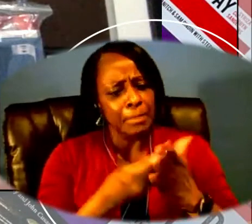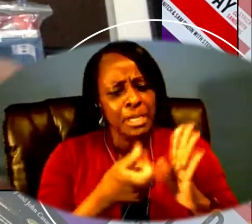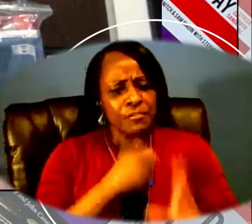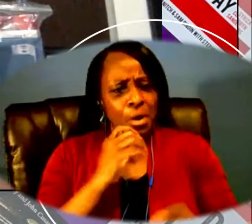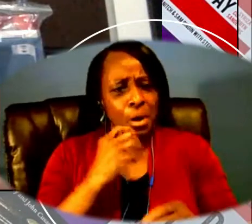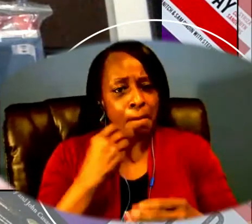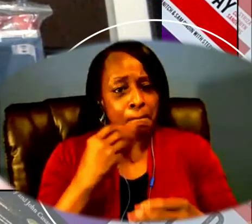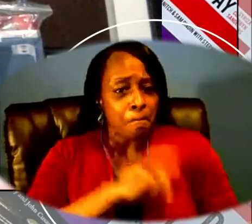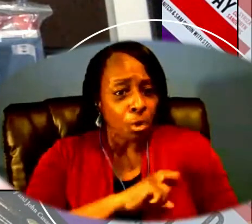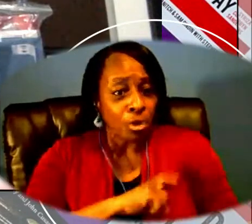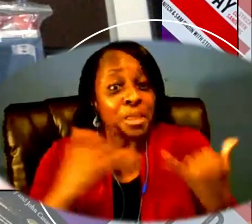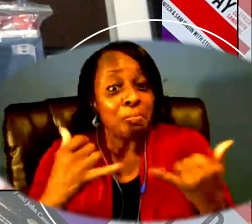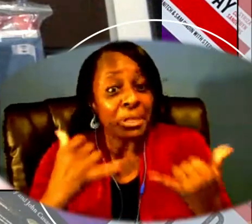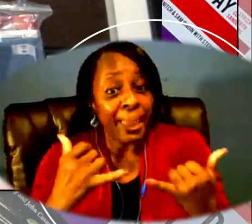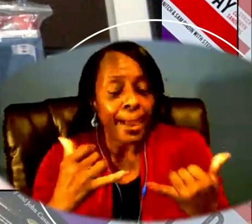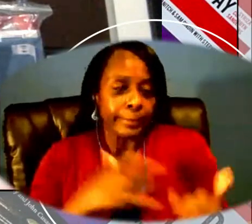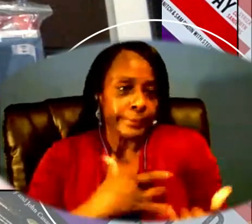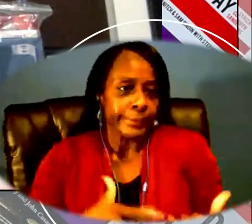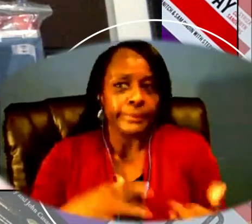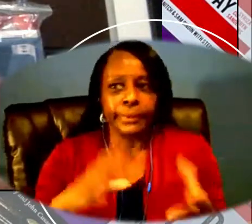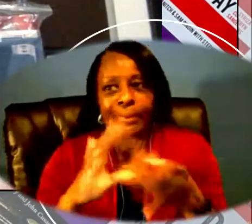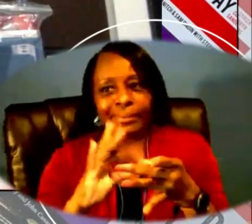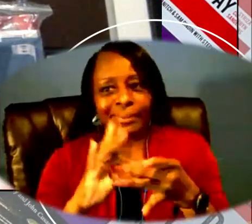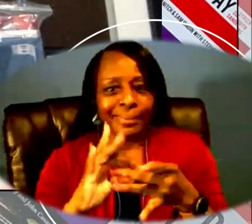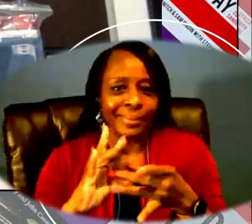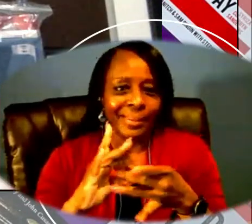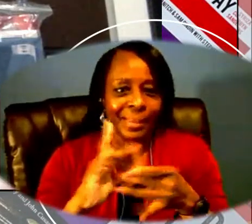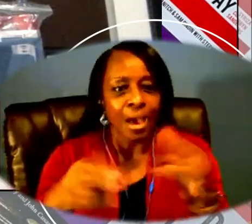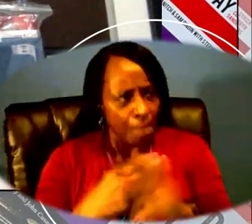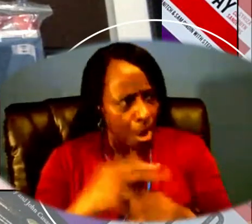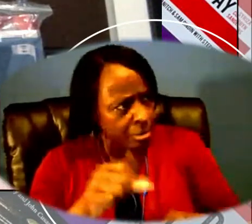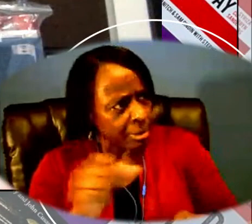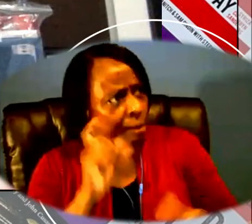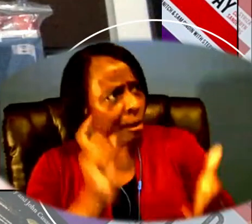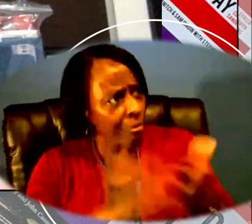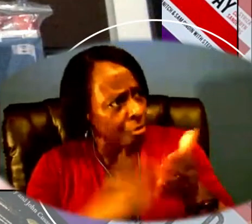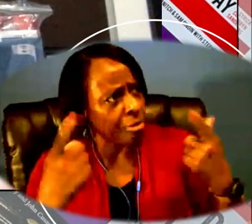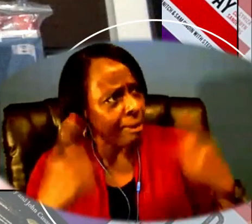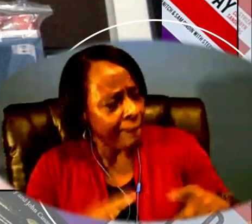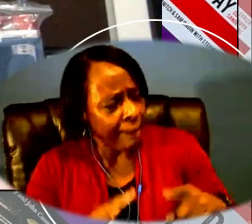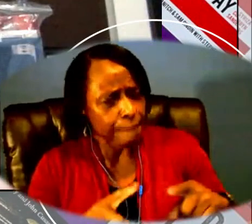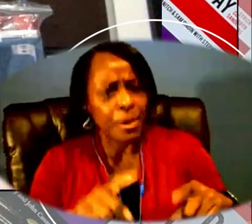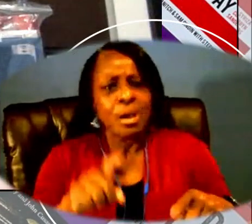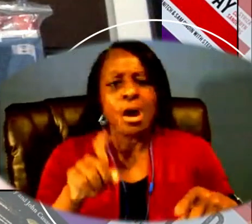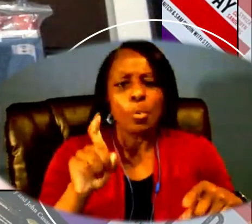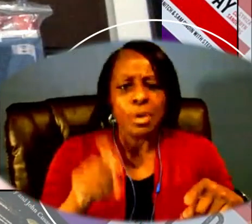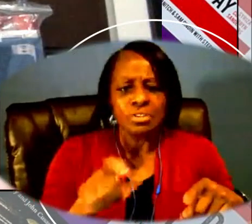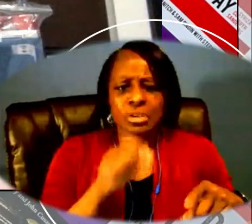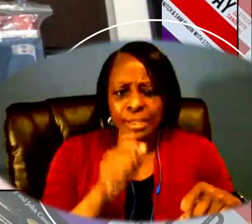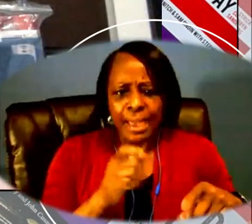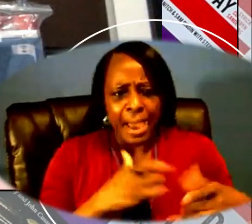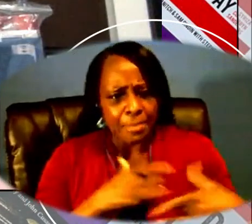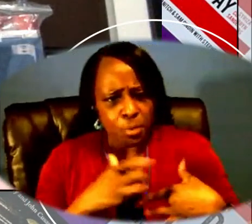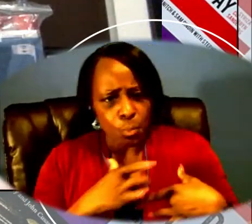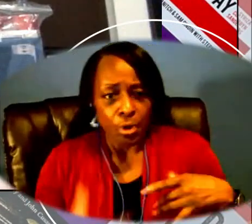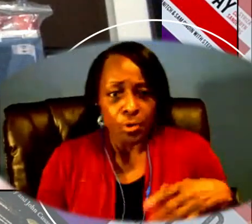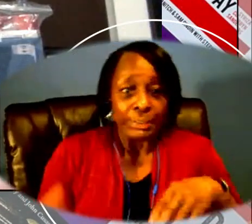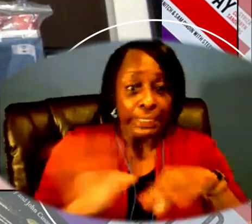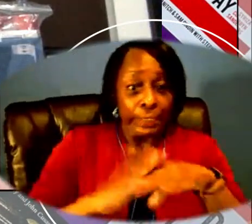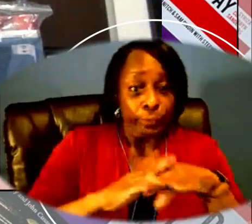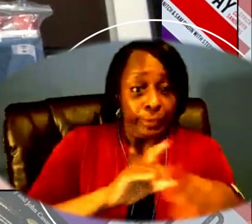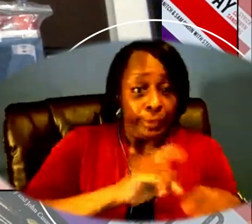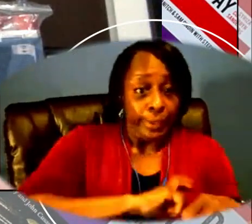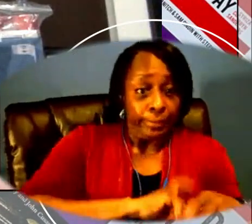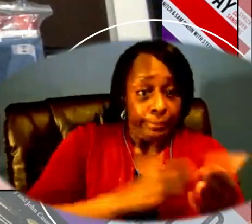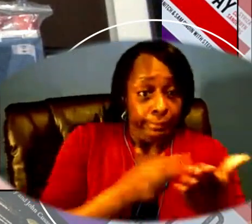like normal casual conversations. People saying that, yeah, I am saying that actually, yeah, we shouldn't be worrying about adding more police to our budget. We should